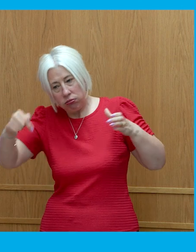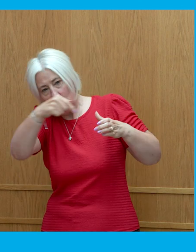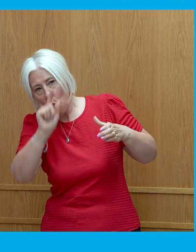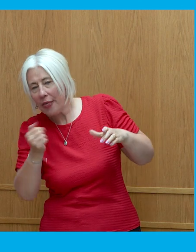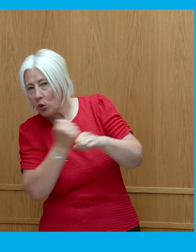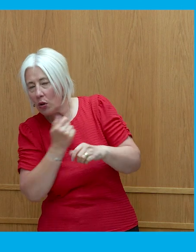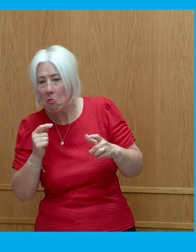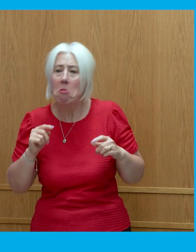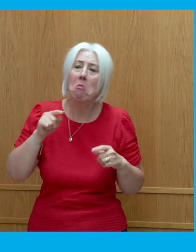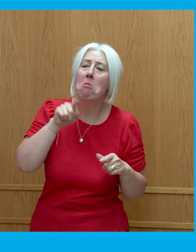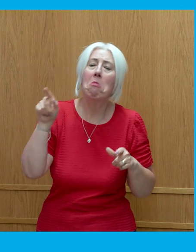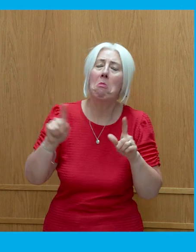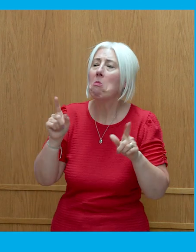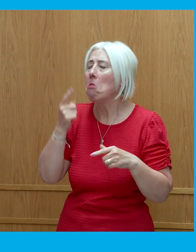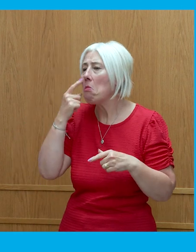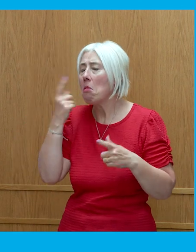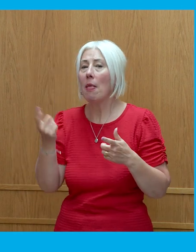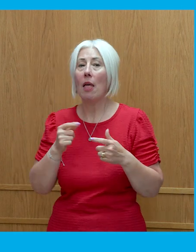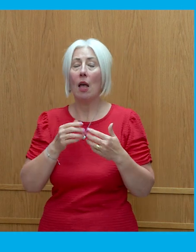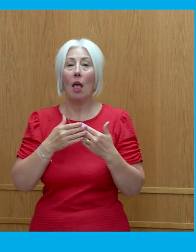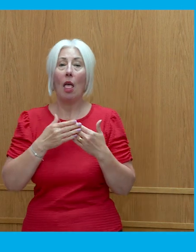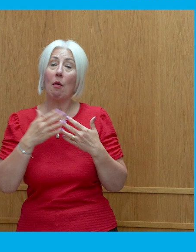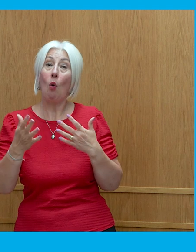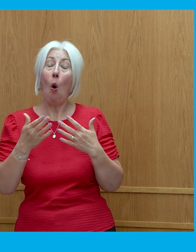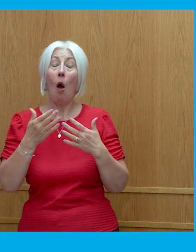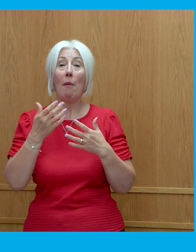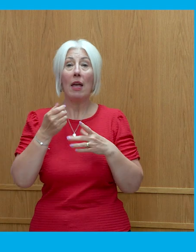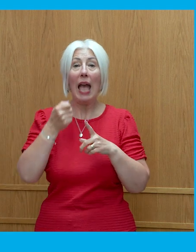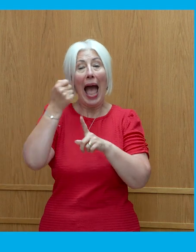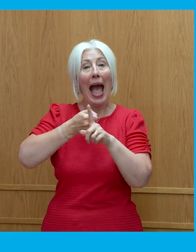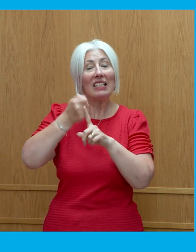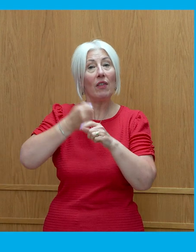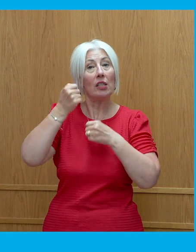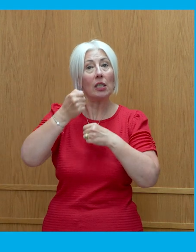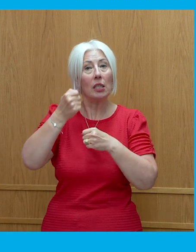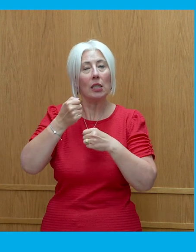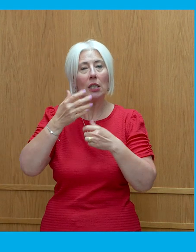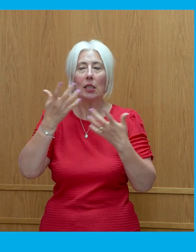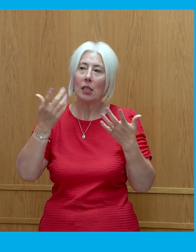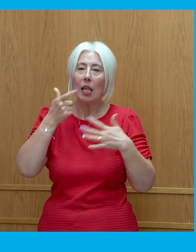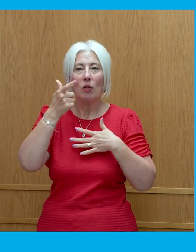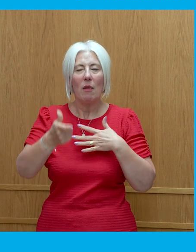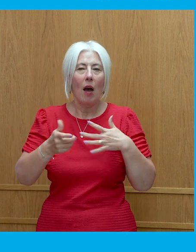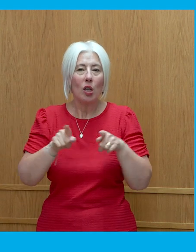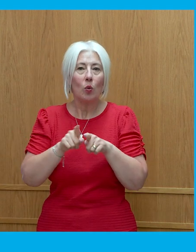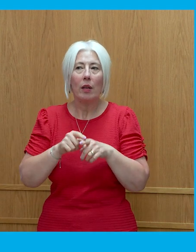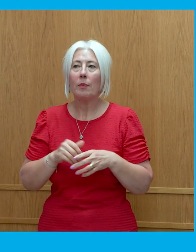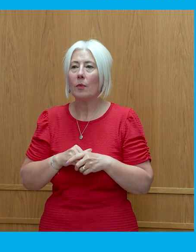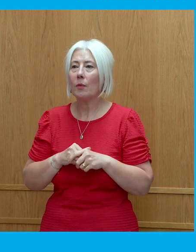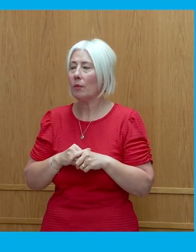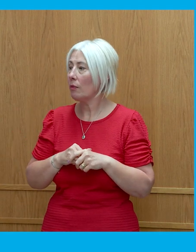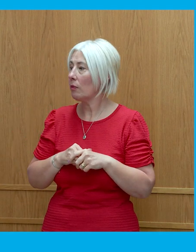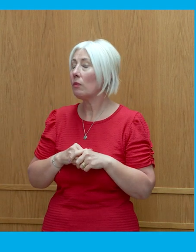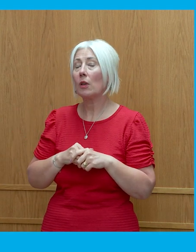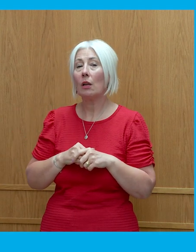it's like, the more activist Supreme Courts maybe could go too far too. I think this Supreme Court's been pretty